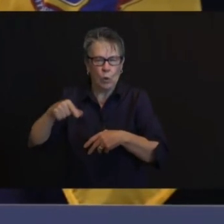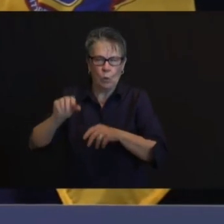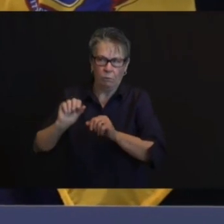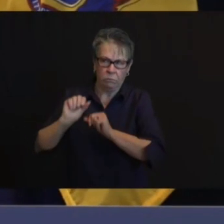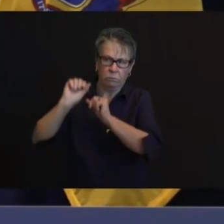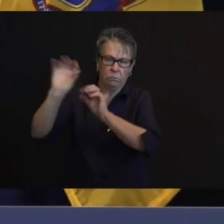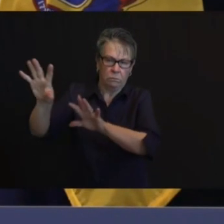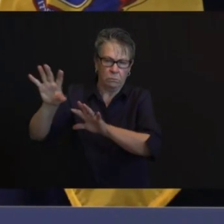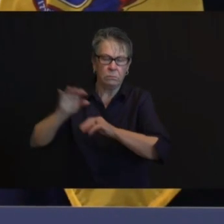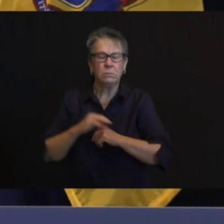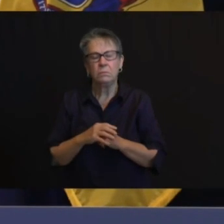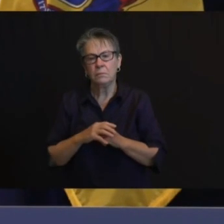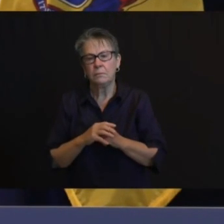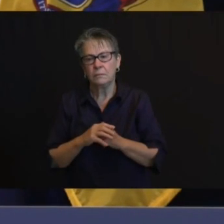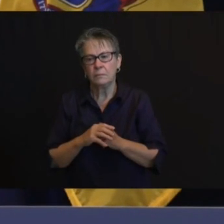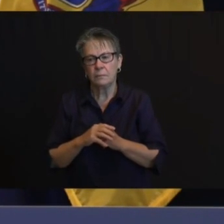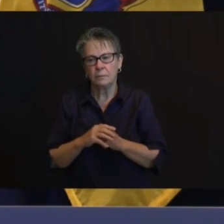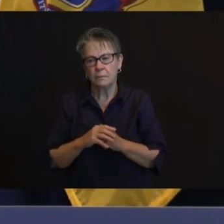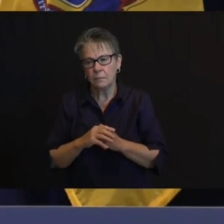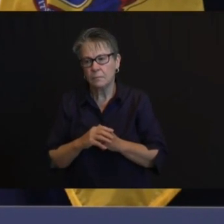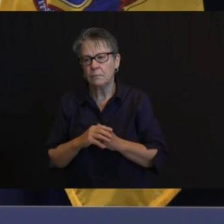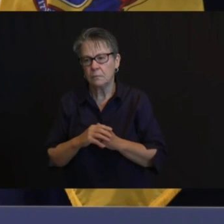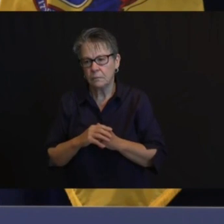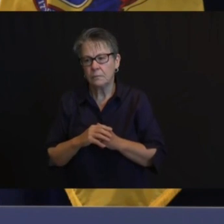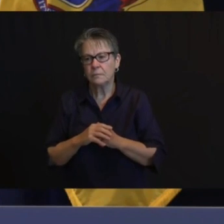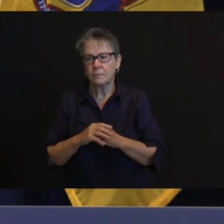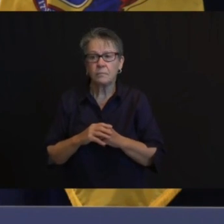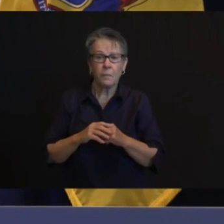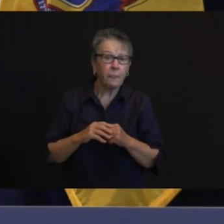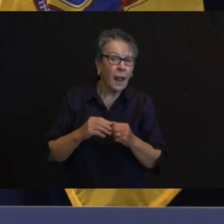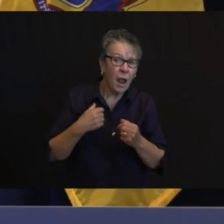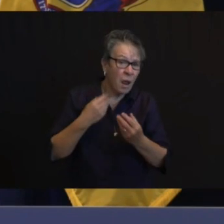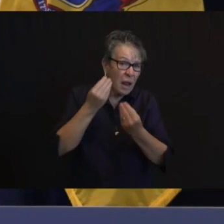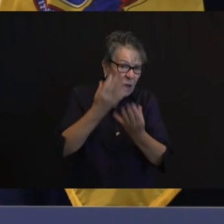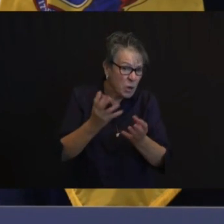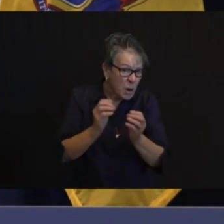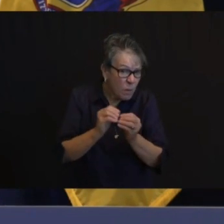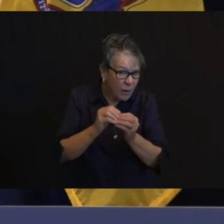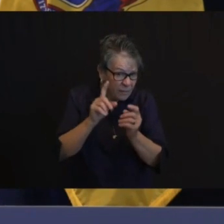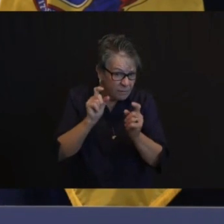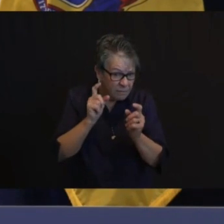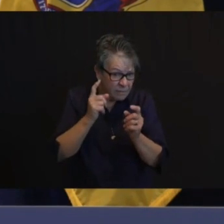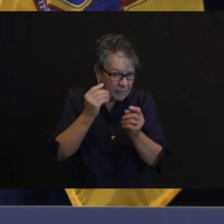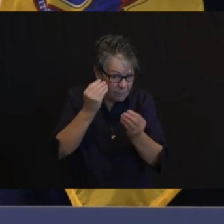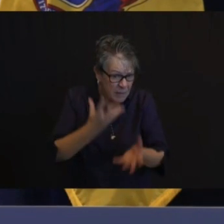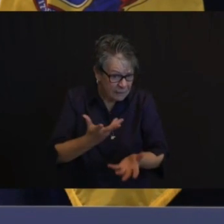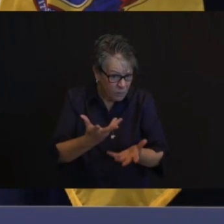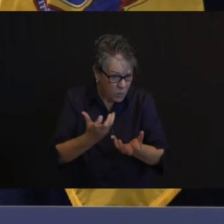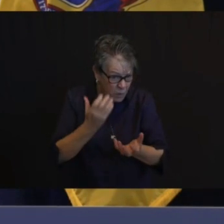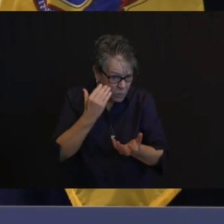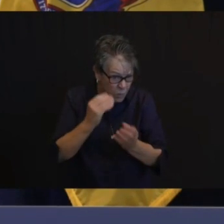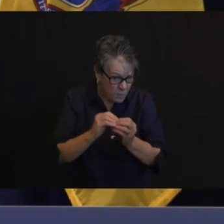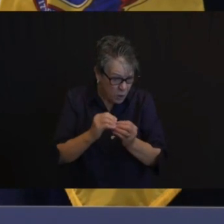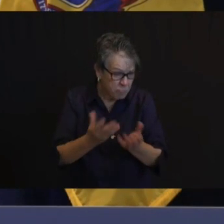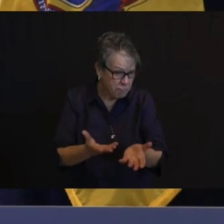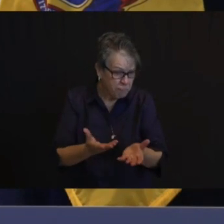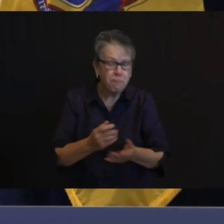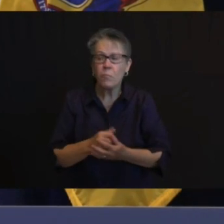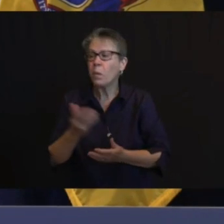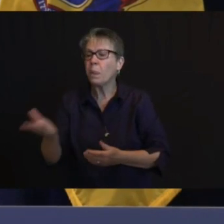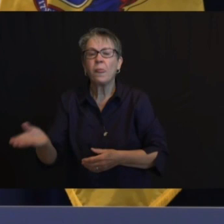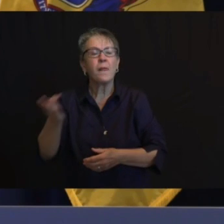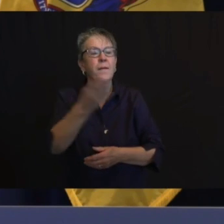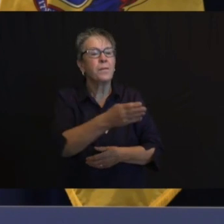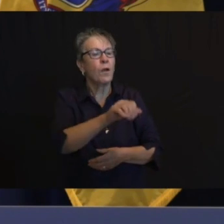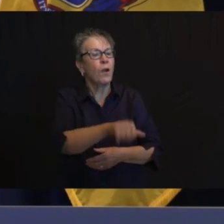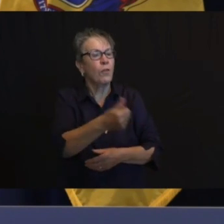got anything in terms of cases, we'll come back to you. Thank you. Elise, good afternoon. Hi, good afternoon. Good afternoon. Just a moment, let